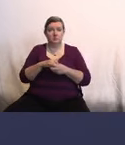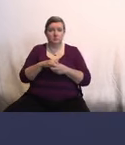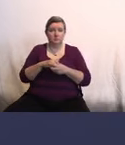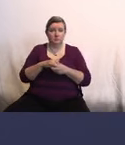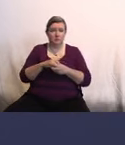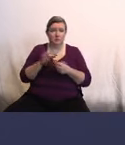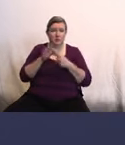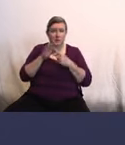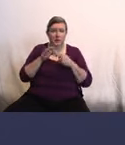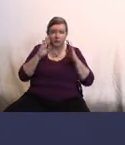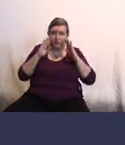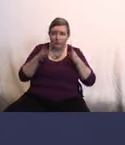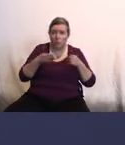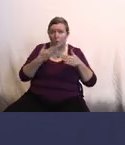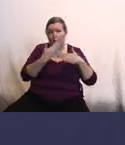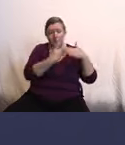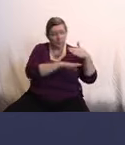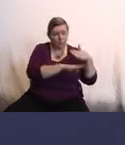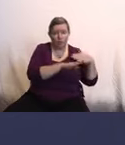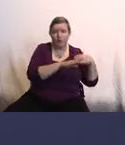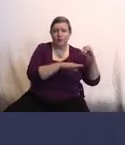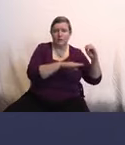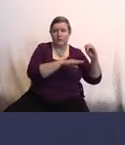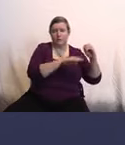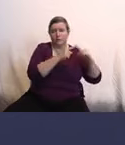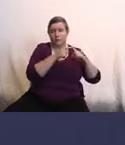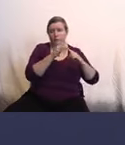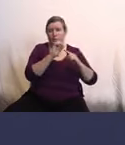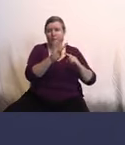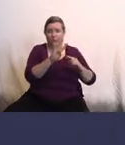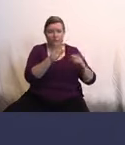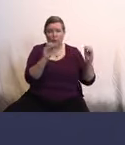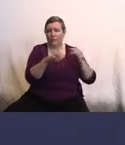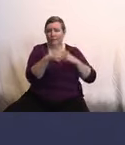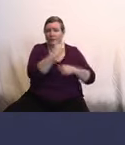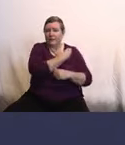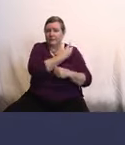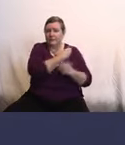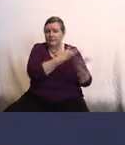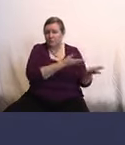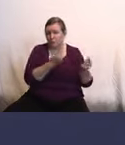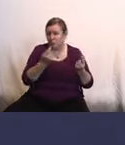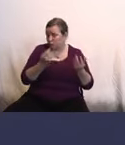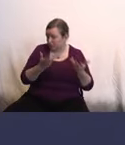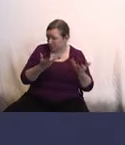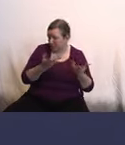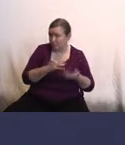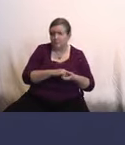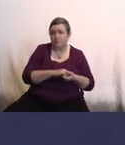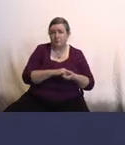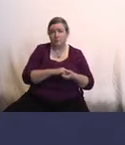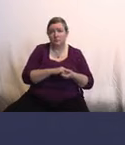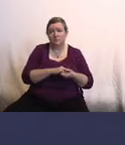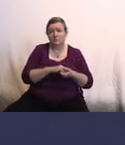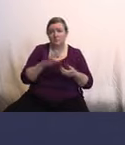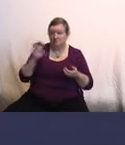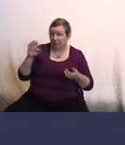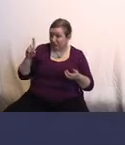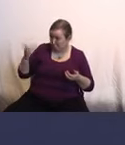4-year age where there's no vaccine available to them. We want to go to Ed